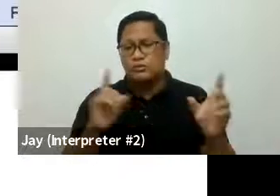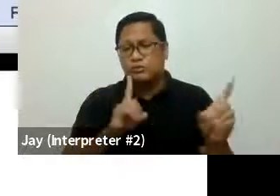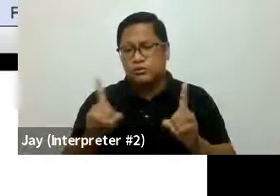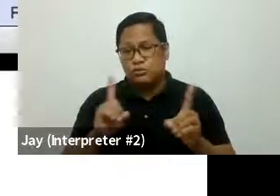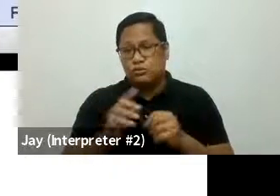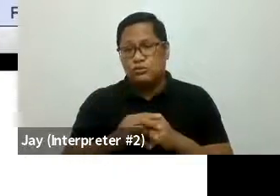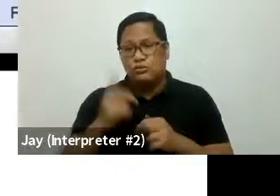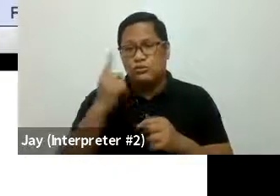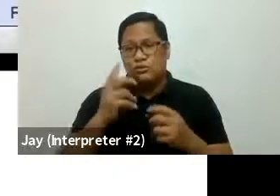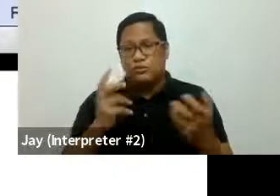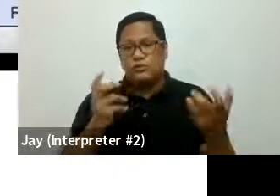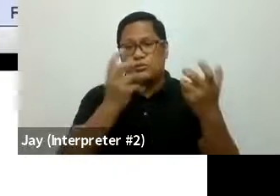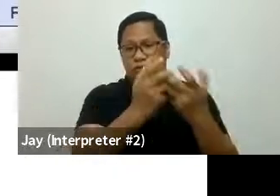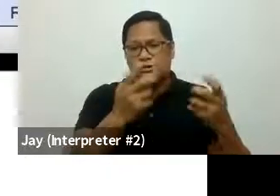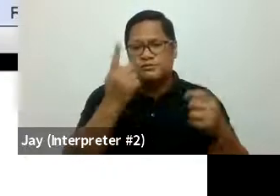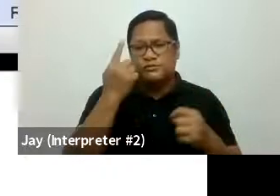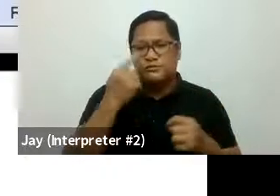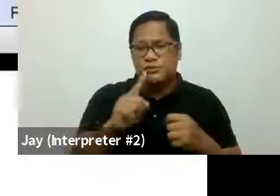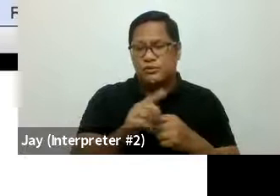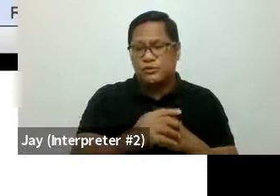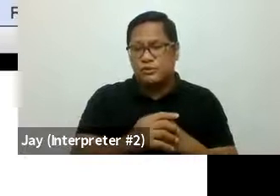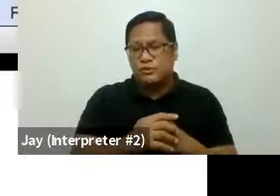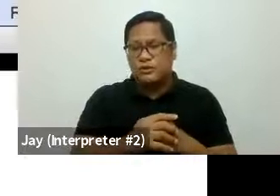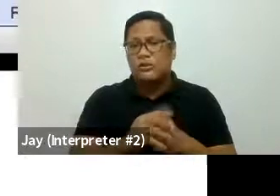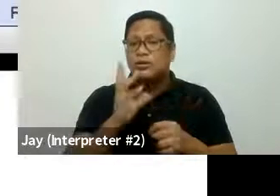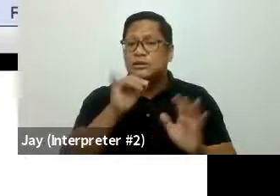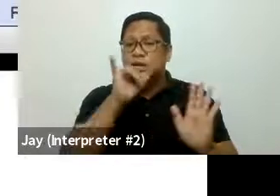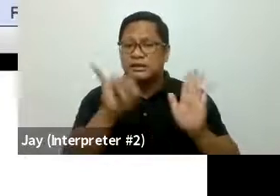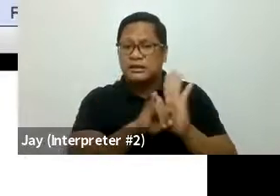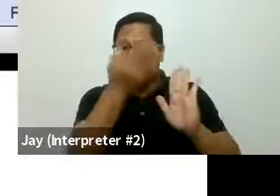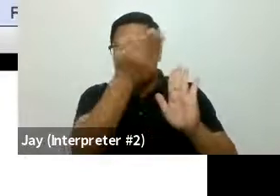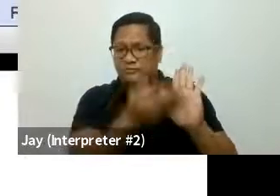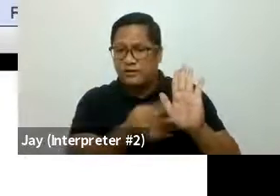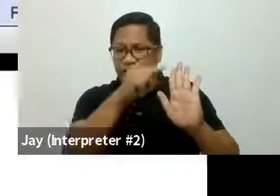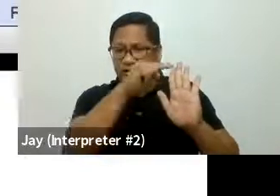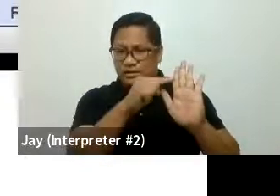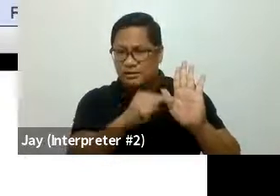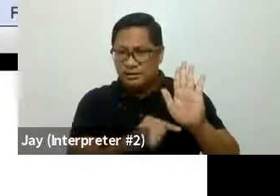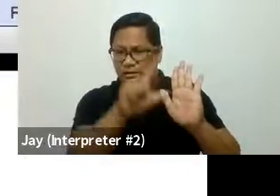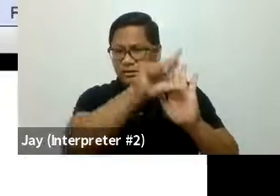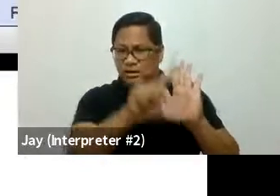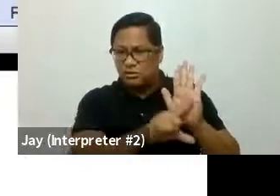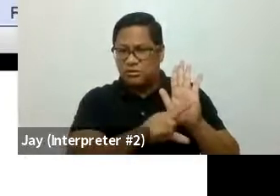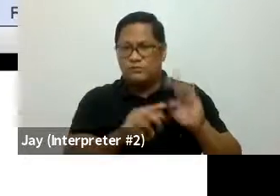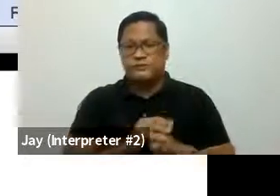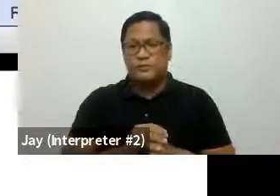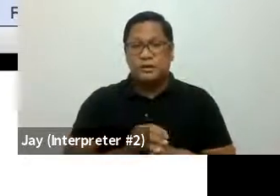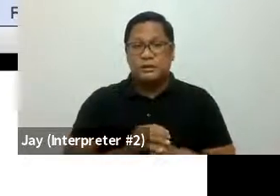on compliances and still some of those which are identified in the law. Next slide. I'd like